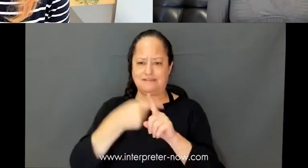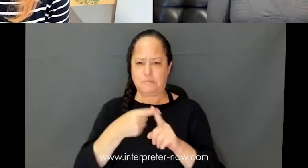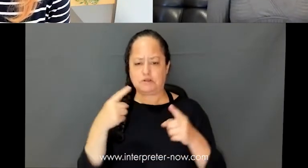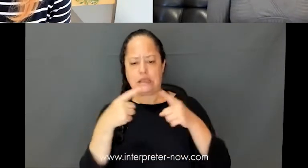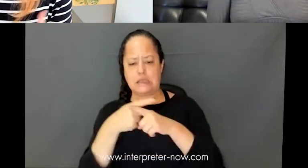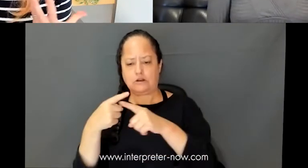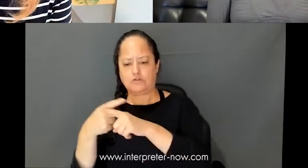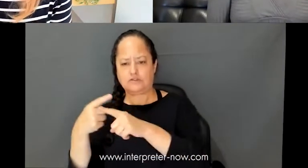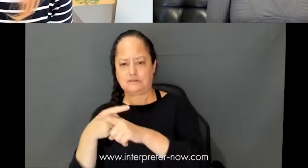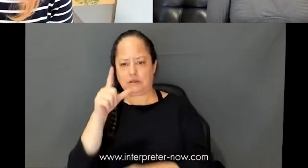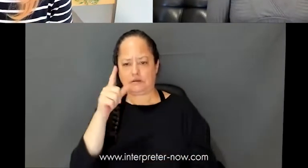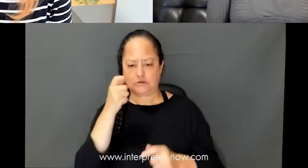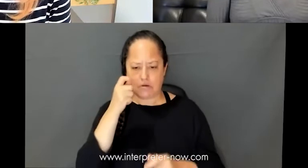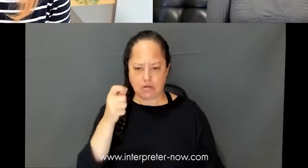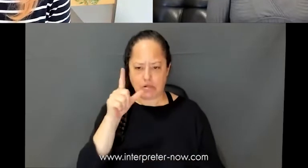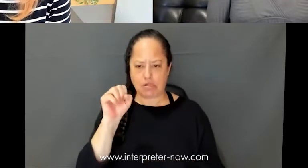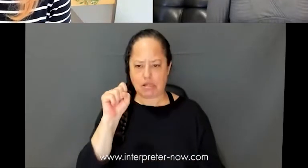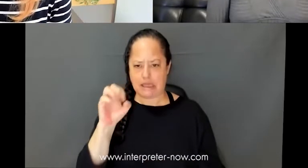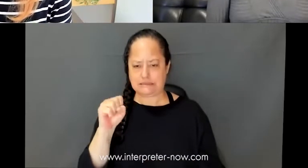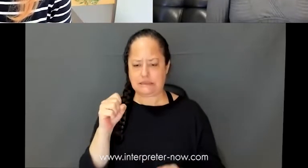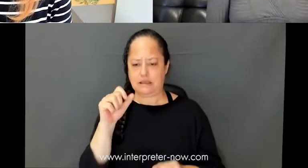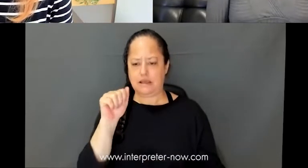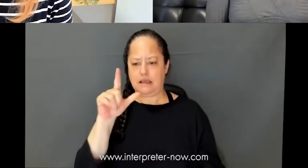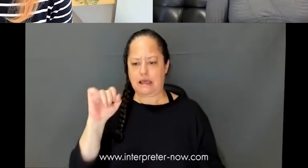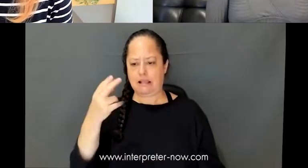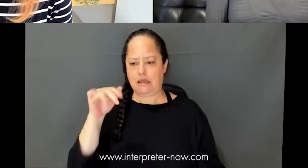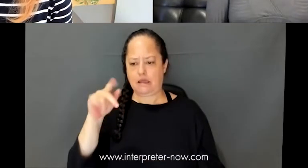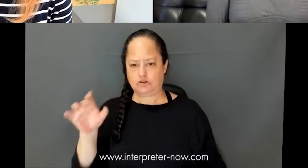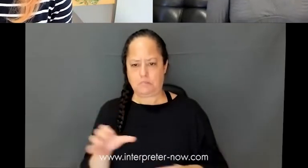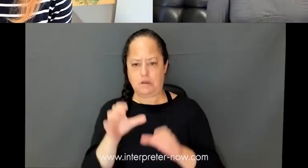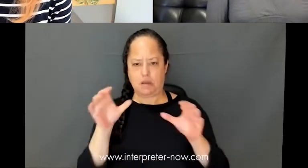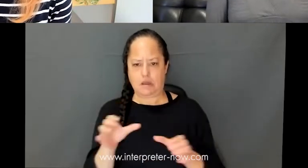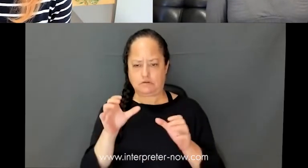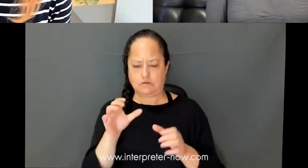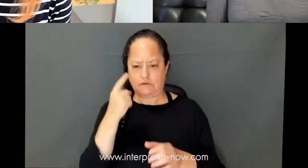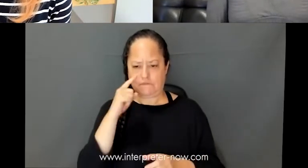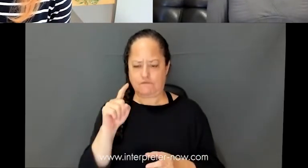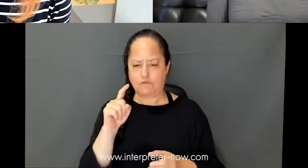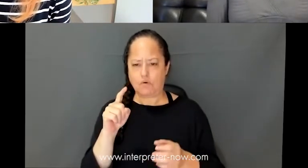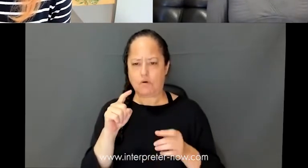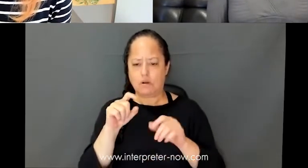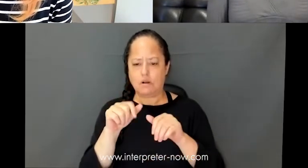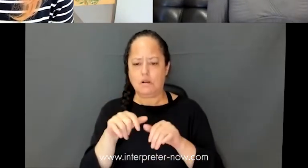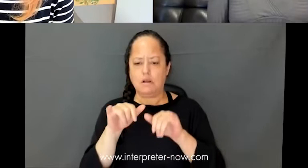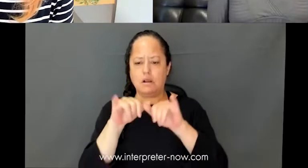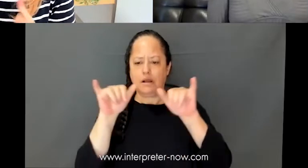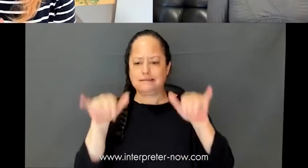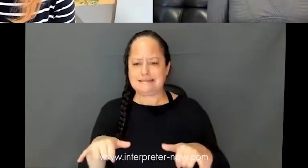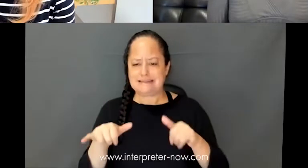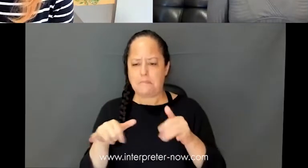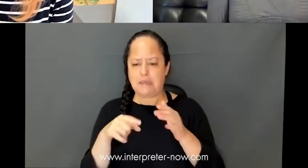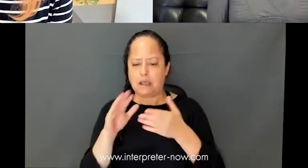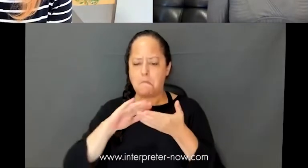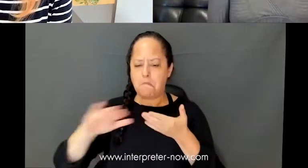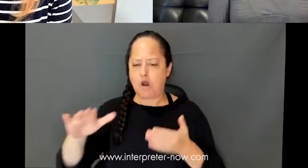taking allyship actions first and foremost for the most systemically marginalized women. And lastly,